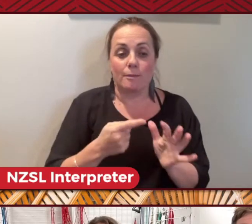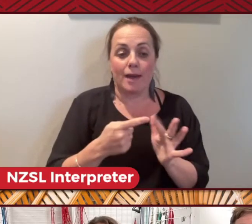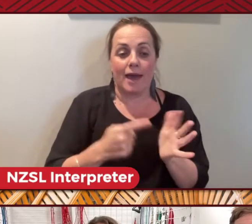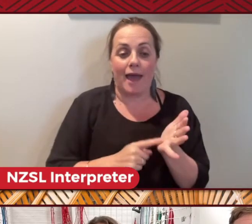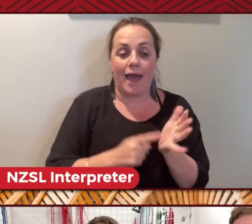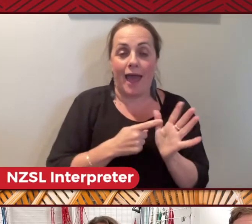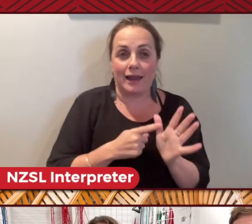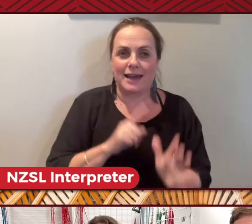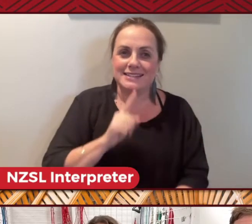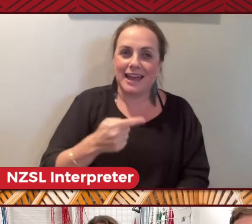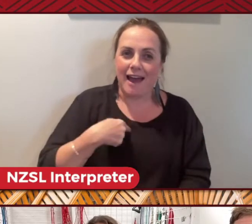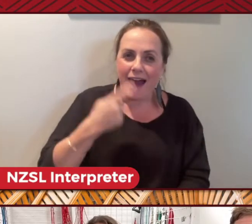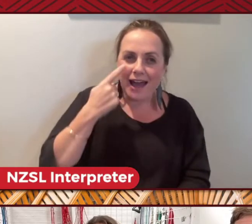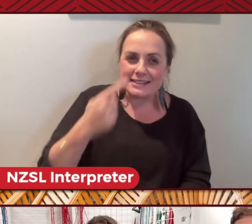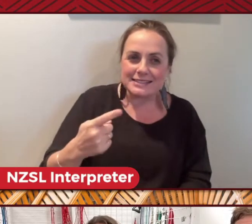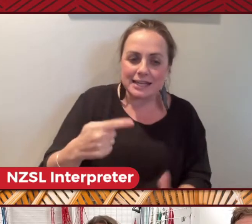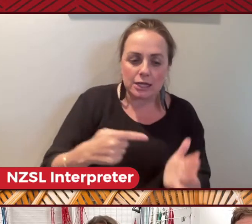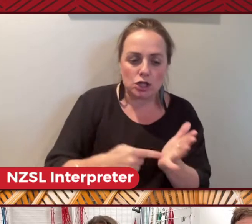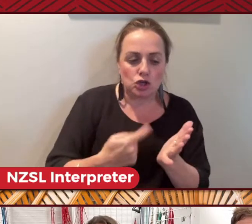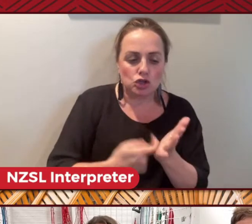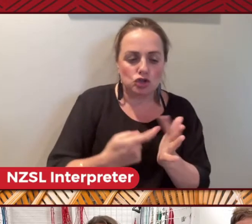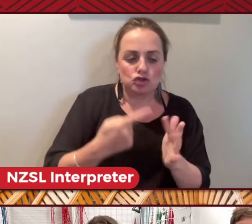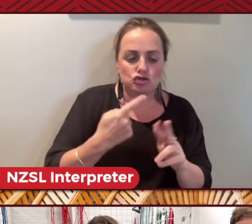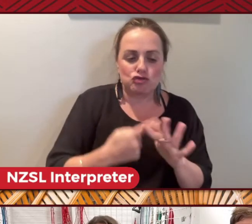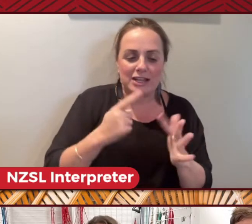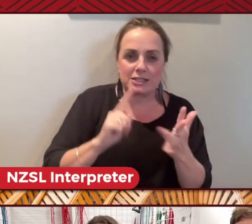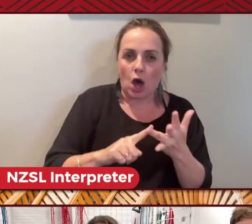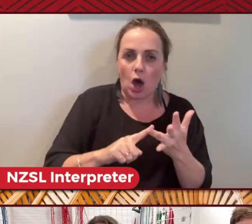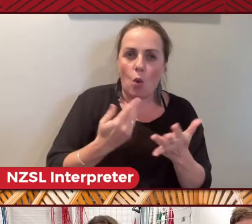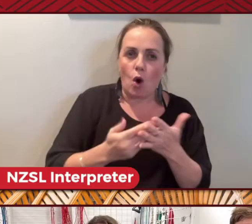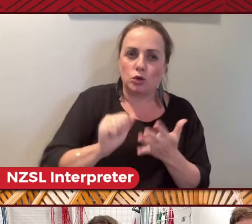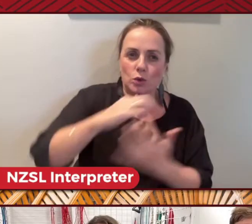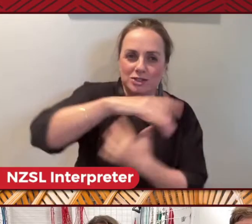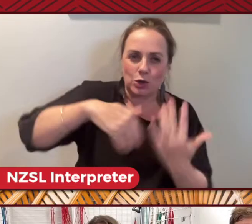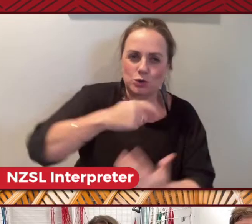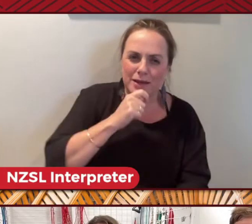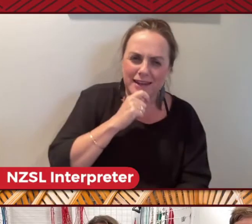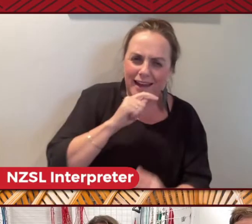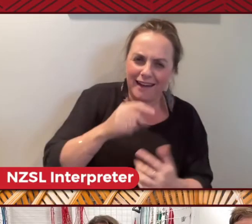I've seen Trexo on your social media. Can you please explain this more?